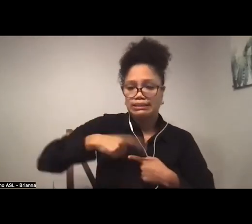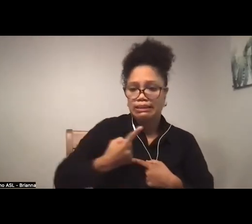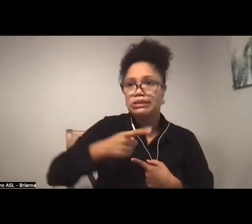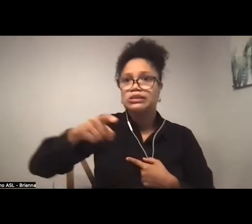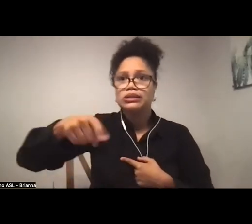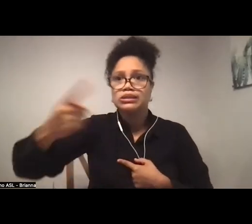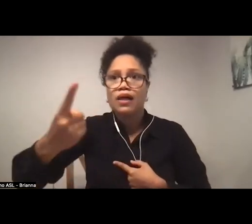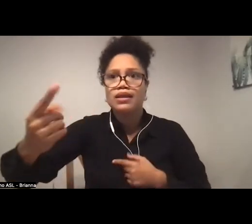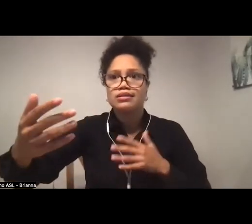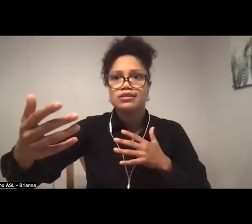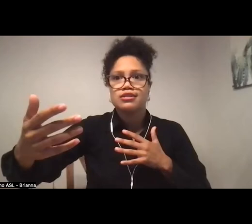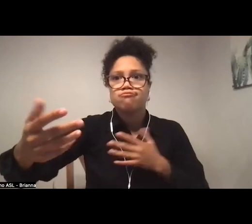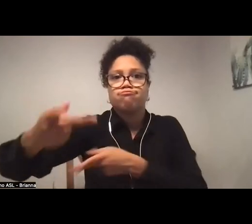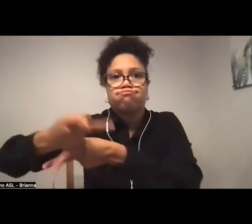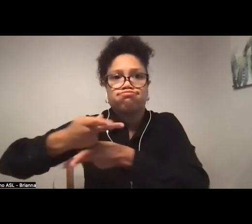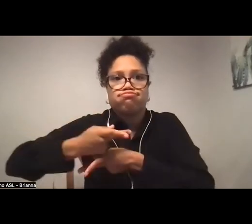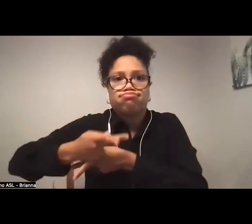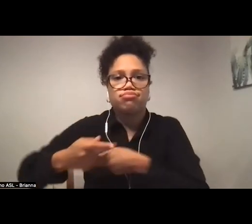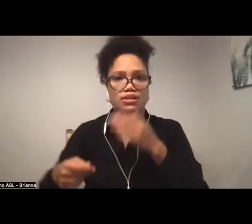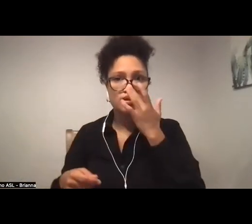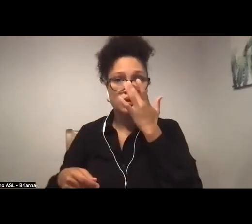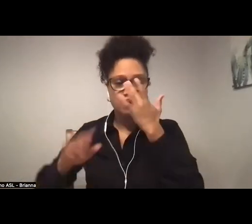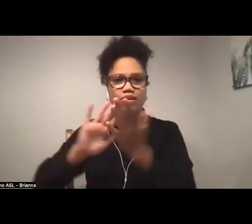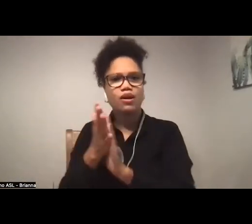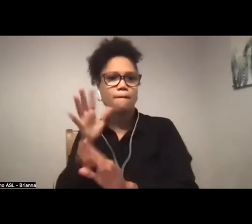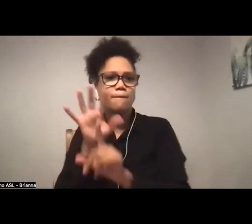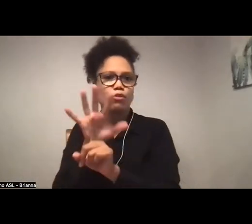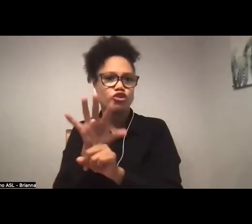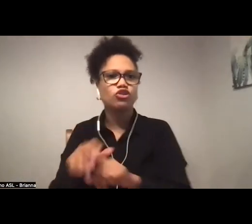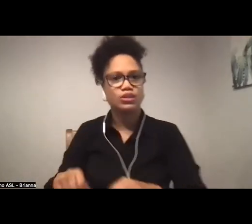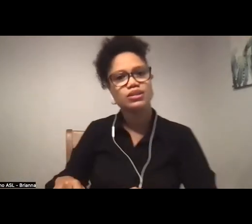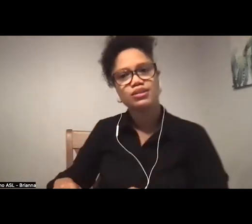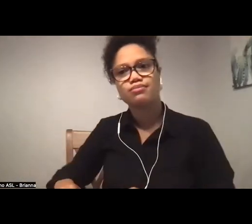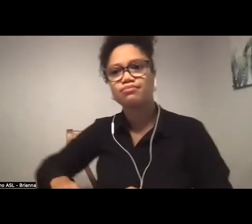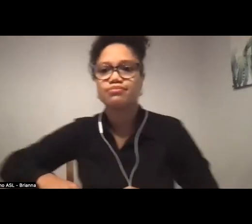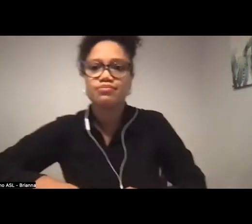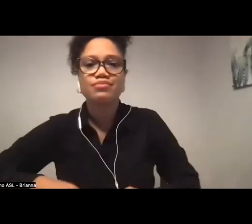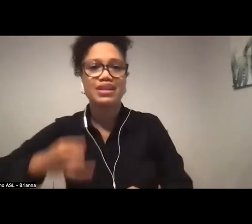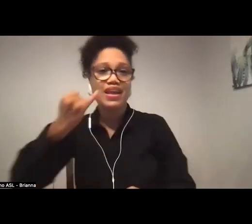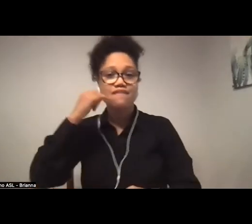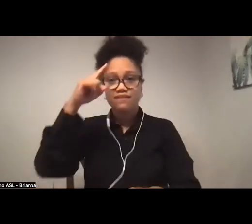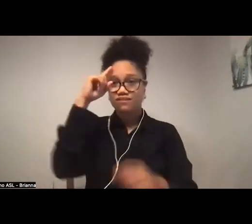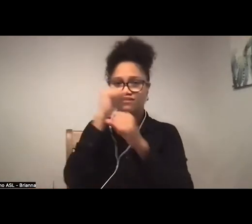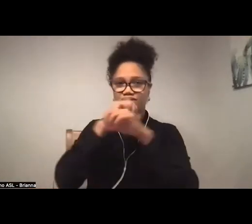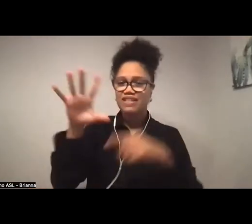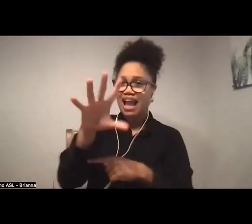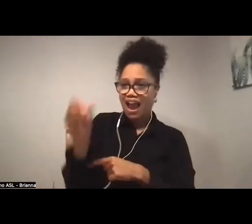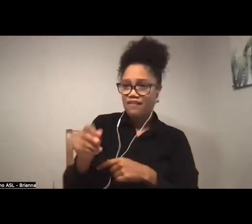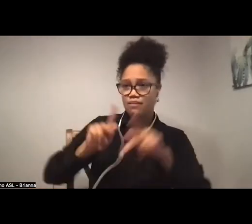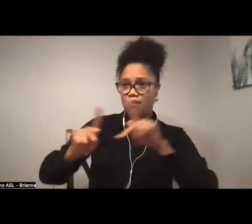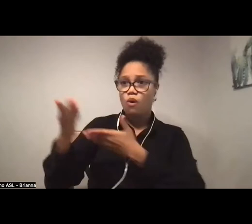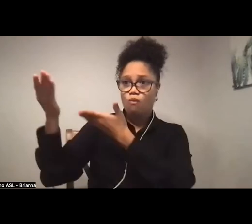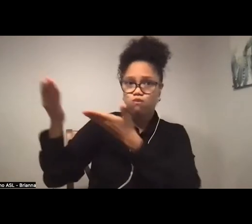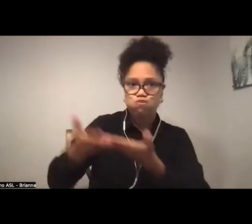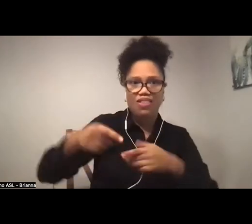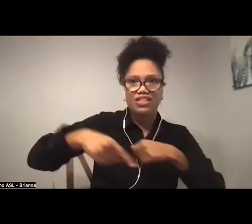popularized. But we also need to remember that when we think about how African people were brought to this country